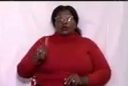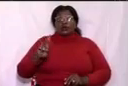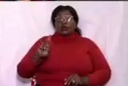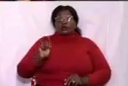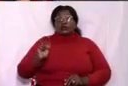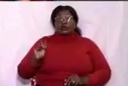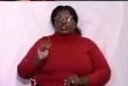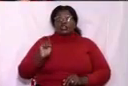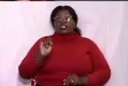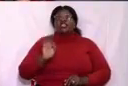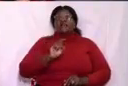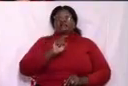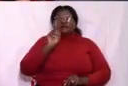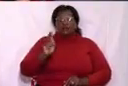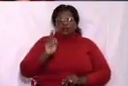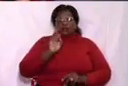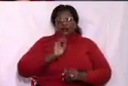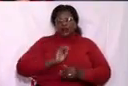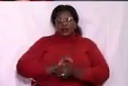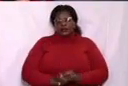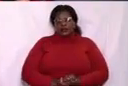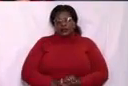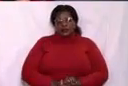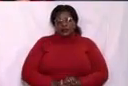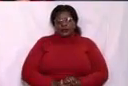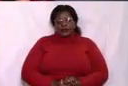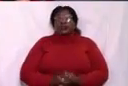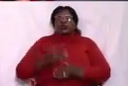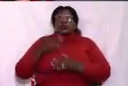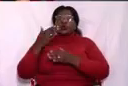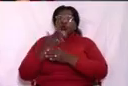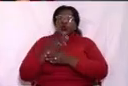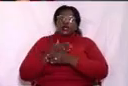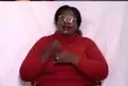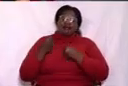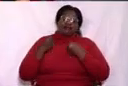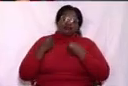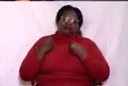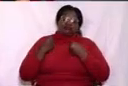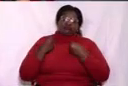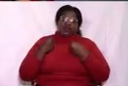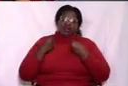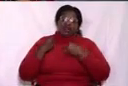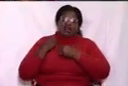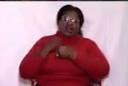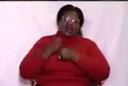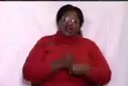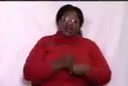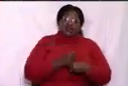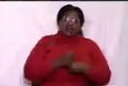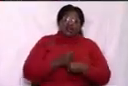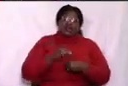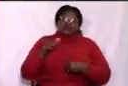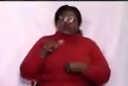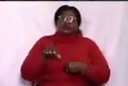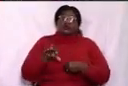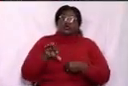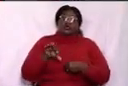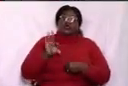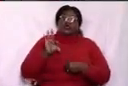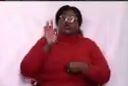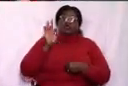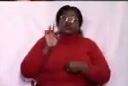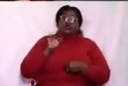Now, working hard or working smart, which one would you choose?